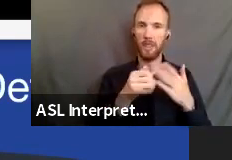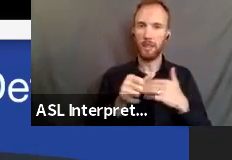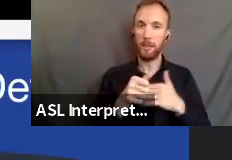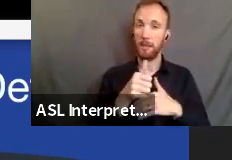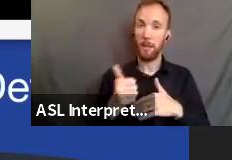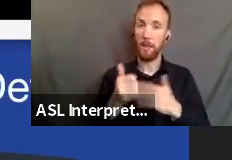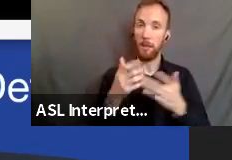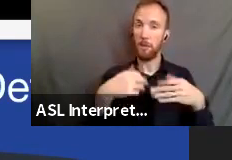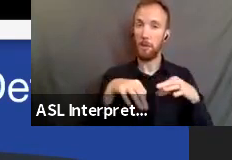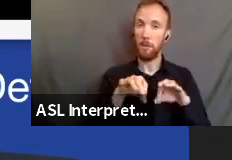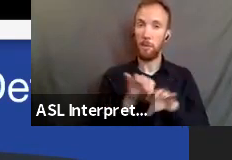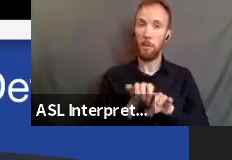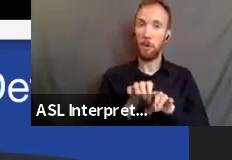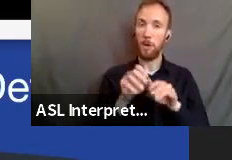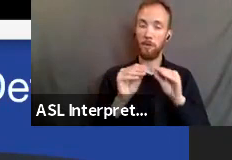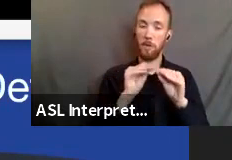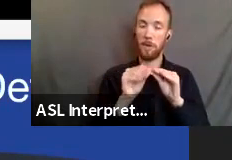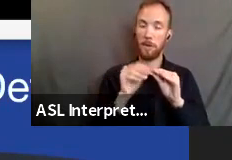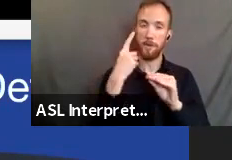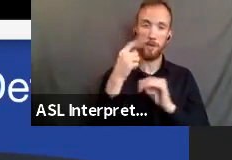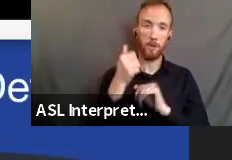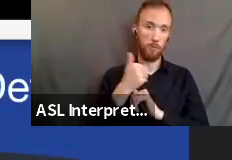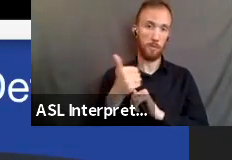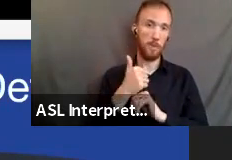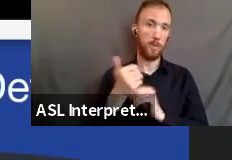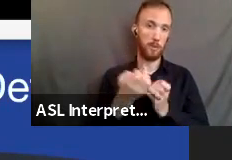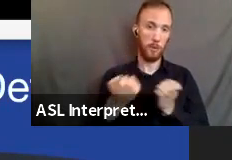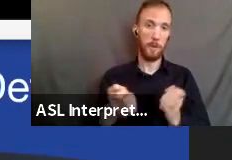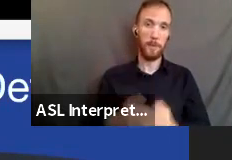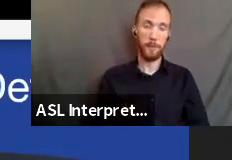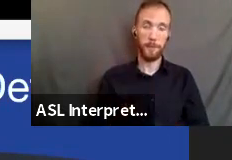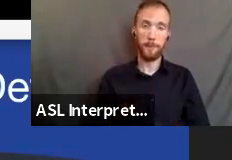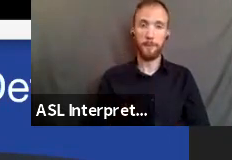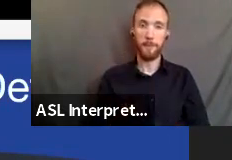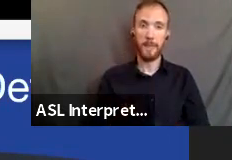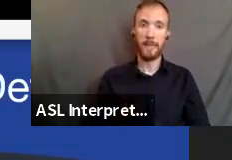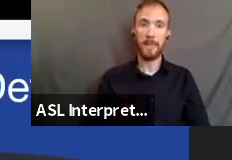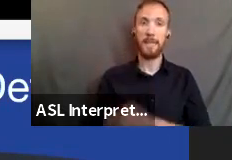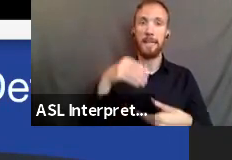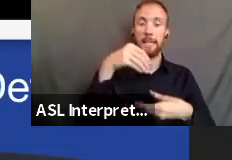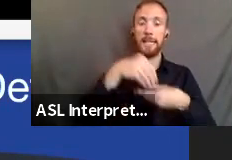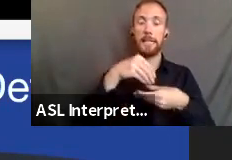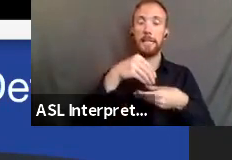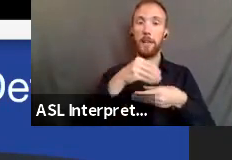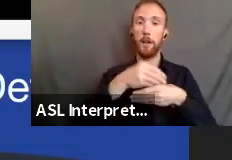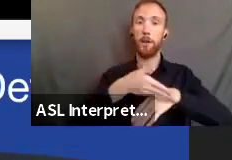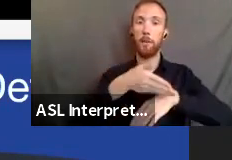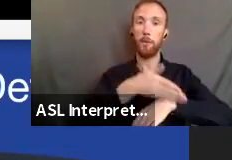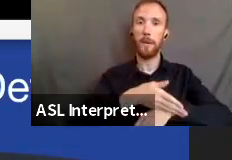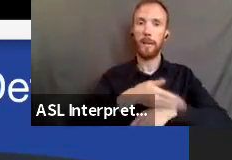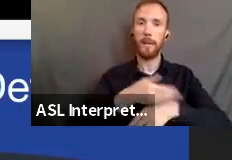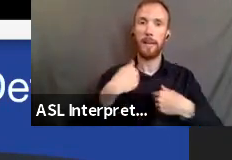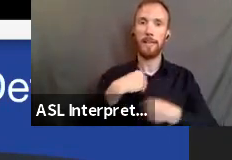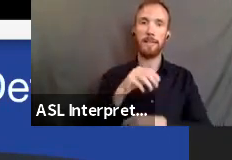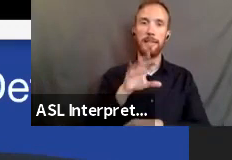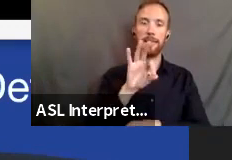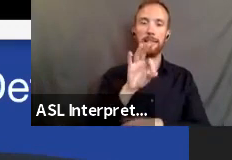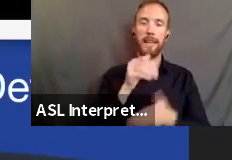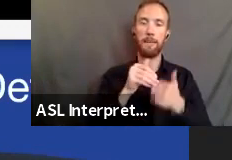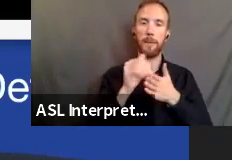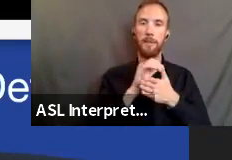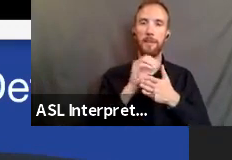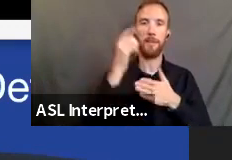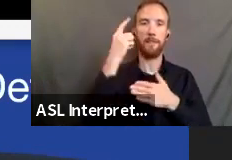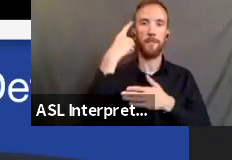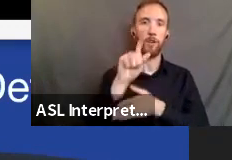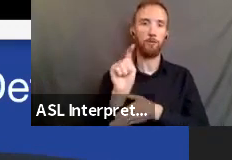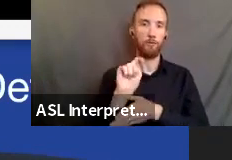vertical transportation equipment the interior improvement category includes 9 million for restroom modernizations that dr jackson